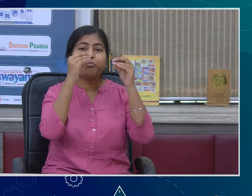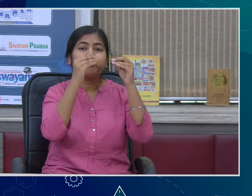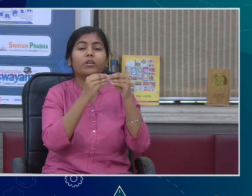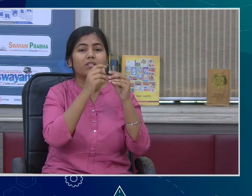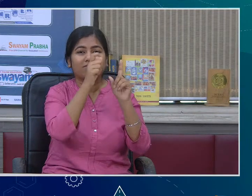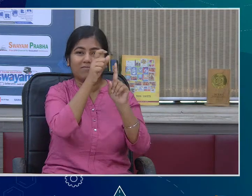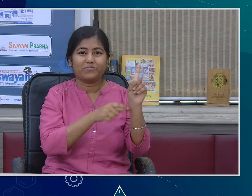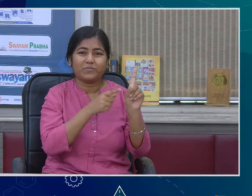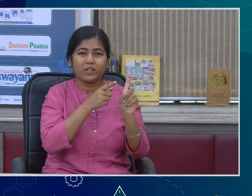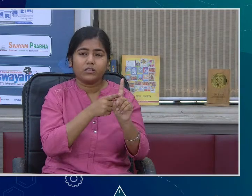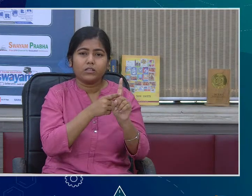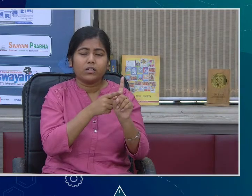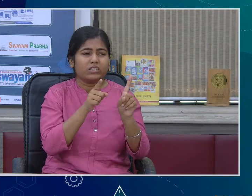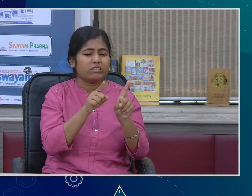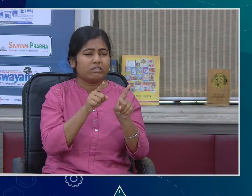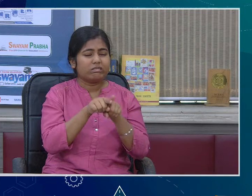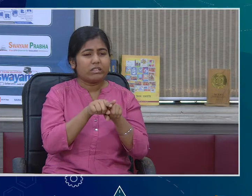he